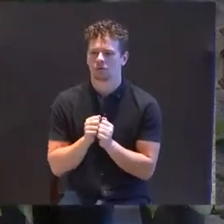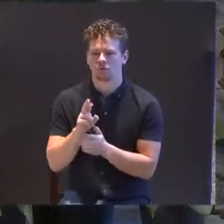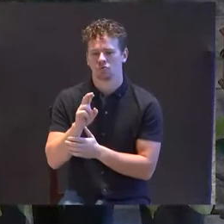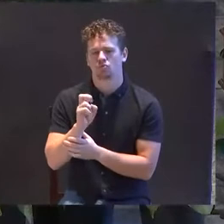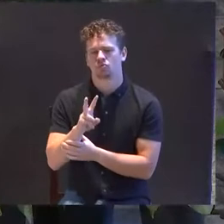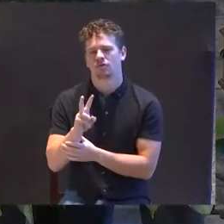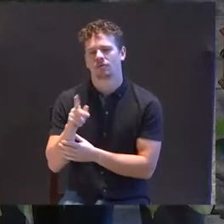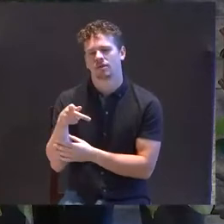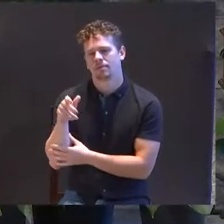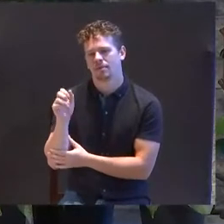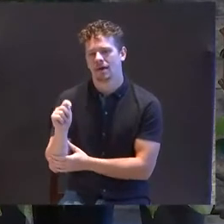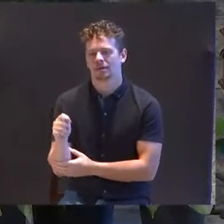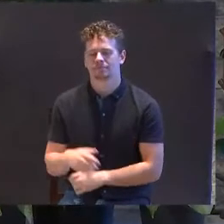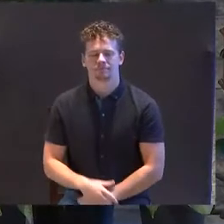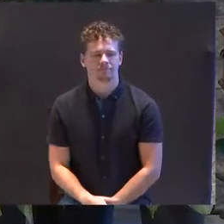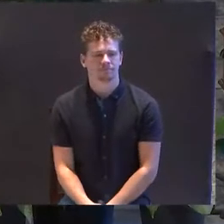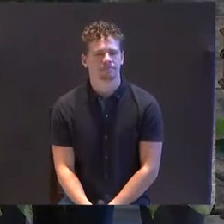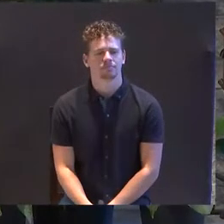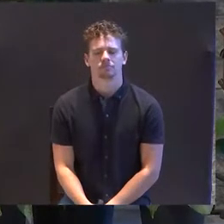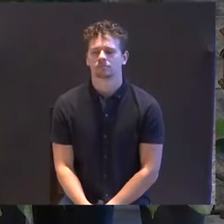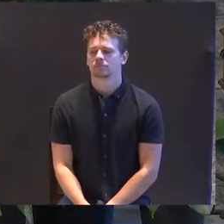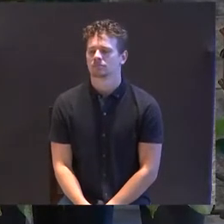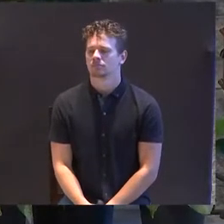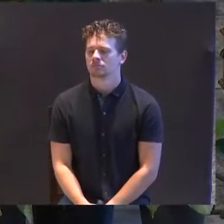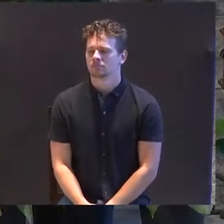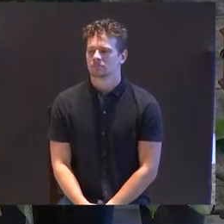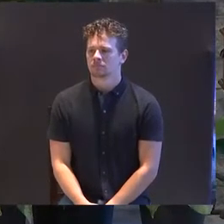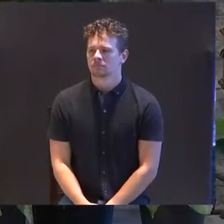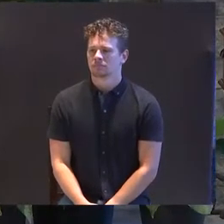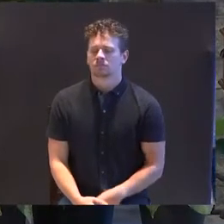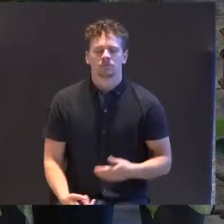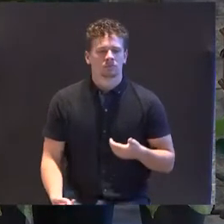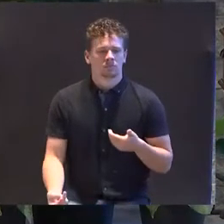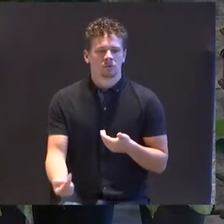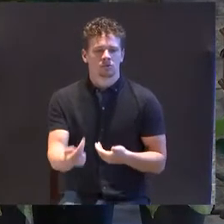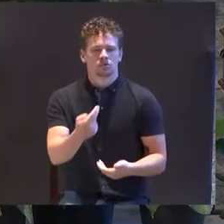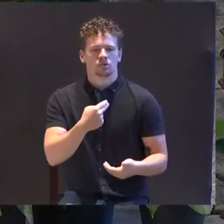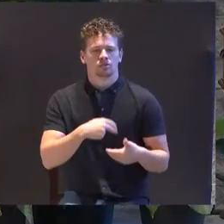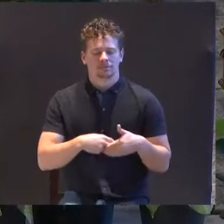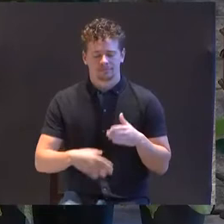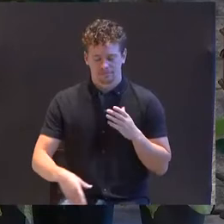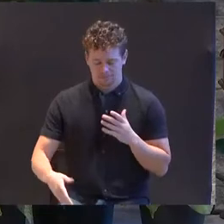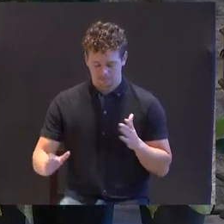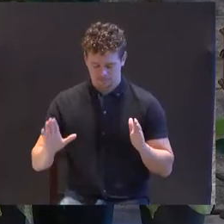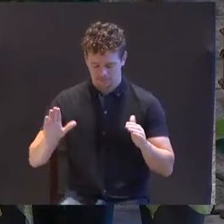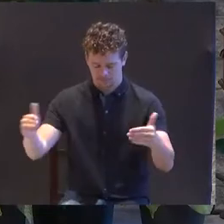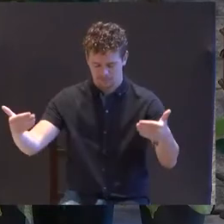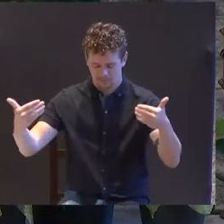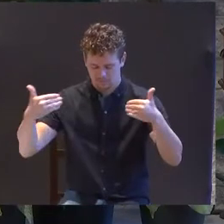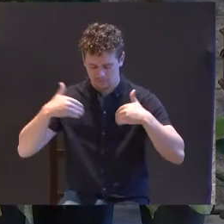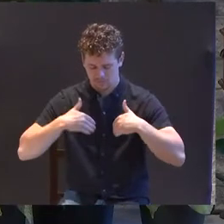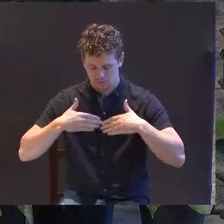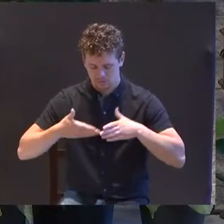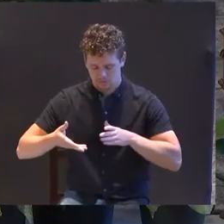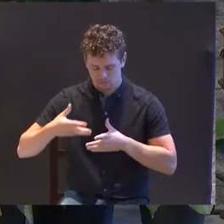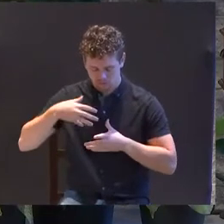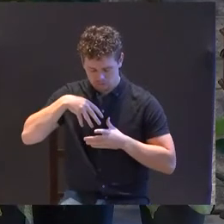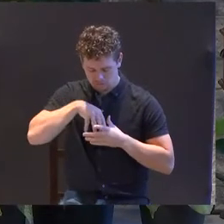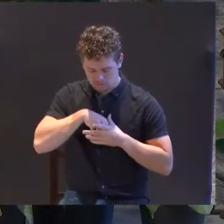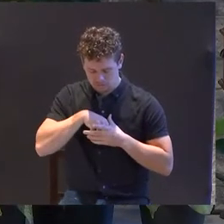prayer. I invite you, if you would, just to go within. Go within to that place that only you can